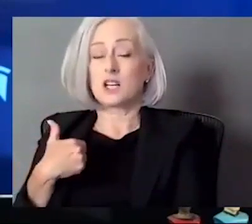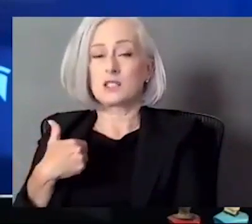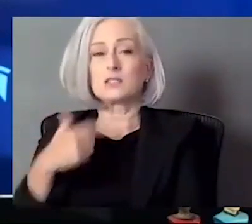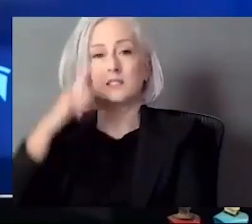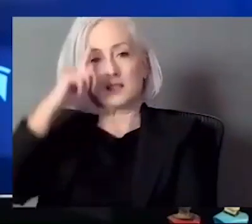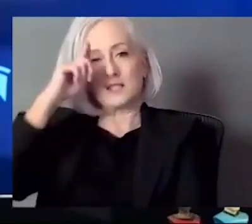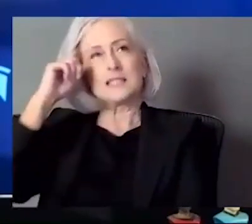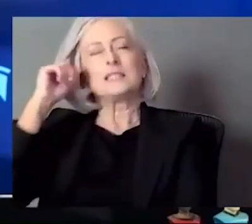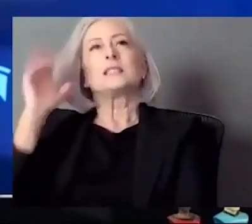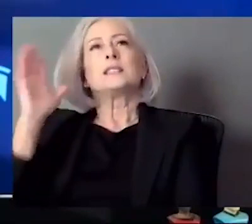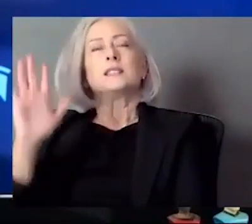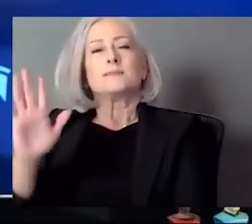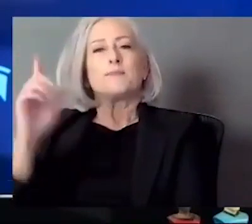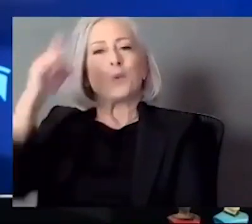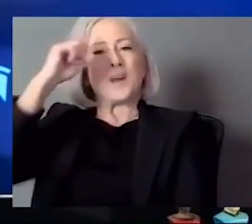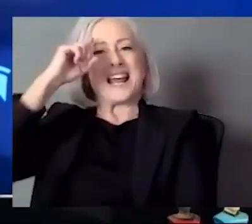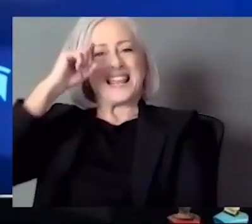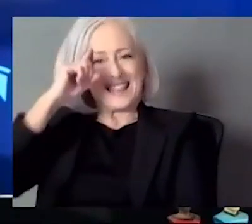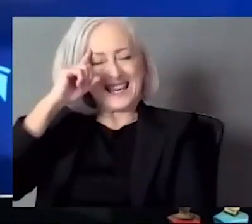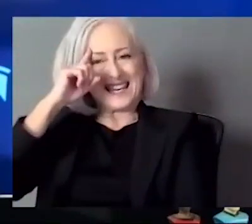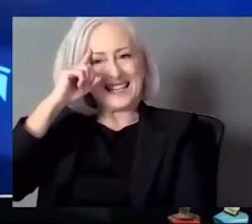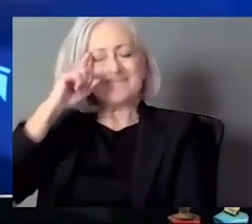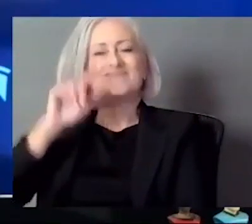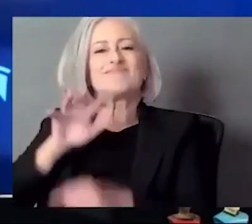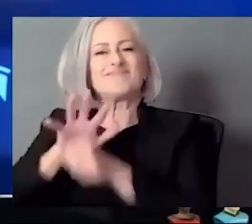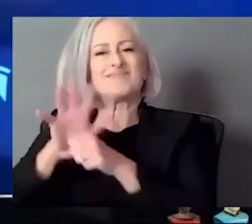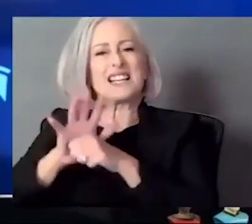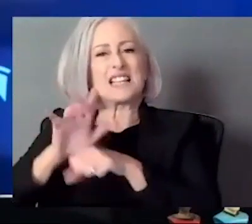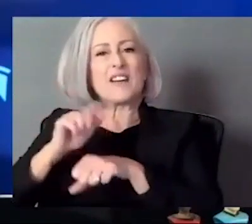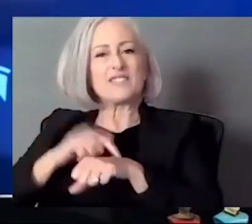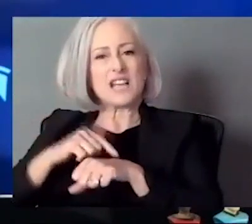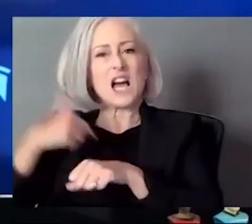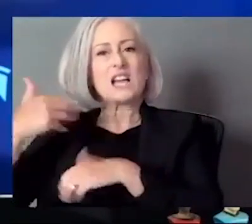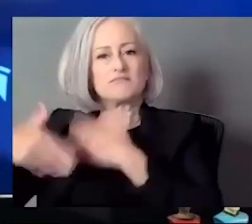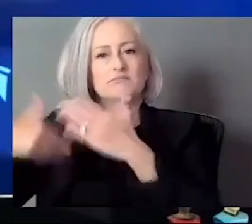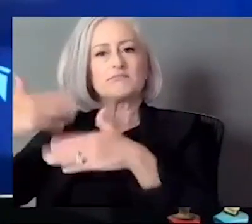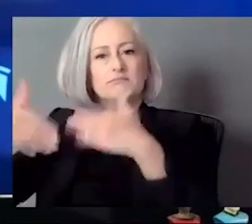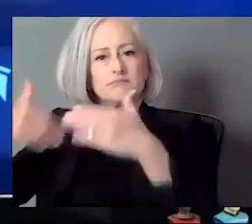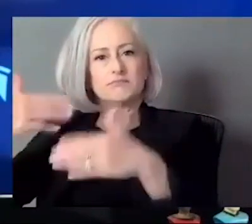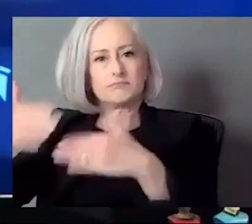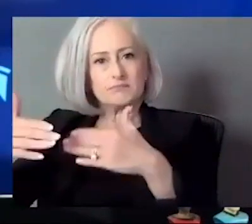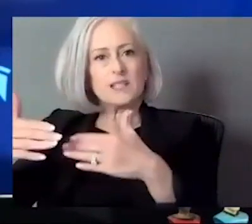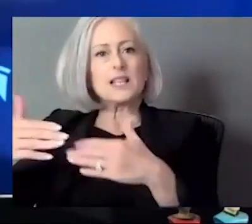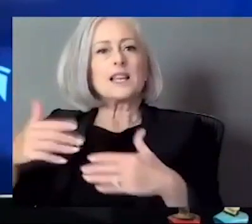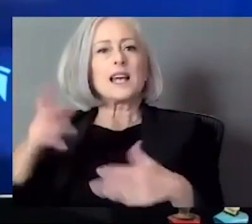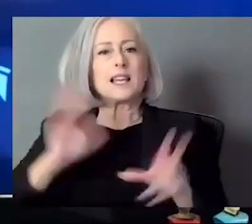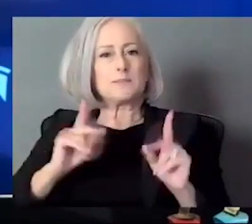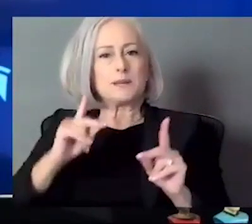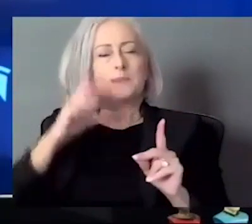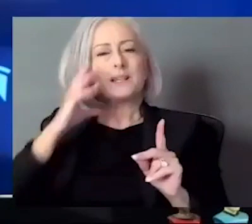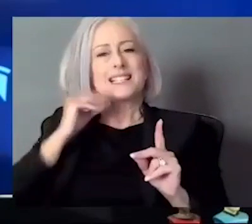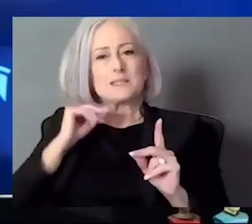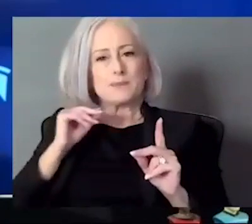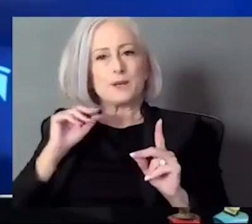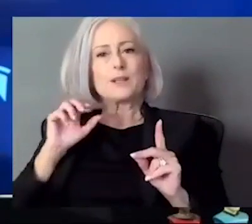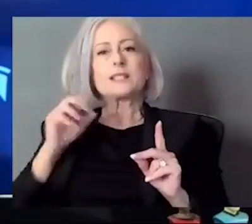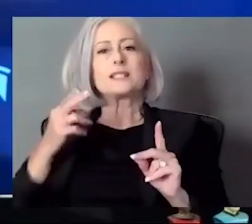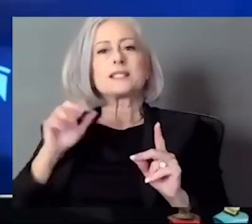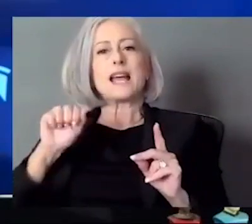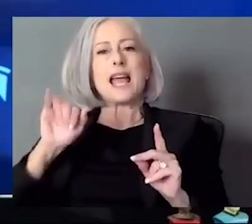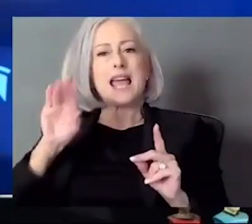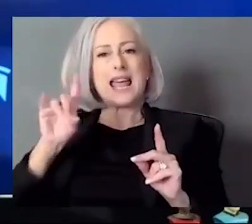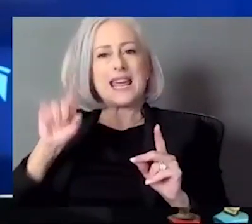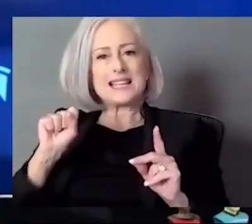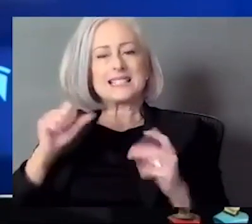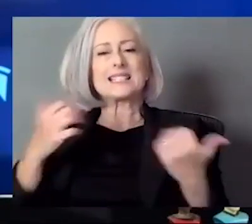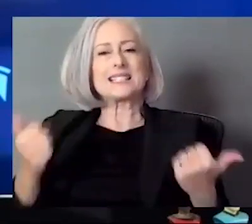think enough time has gone by, and so many people now weren't alive for the AIDS crisis that people have forgotten that a little bit. But I want to tell